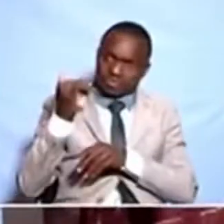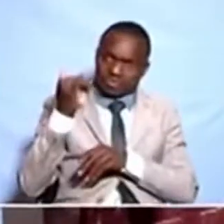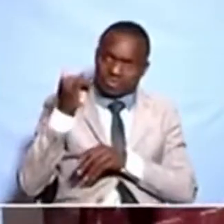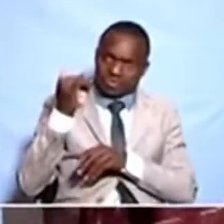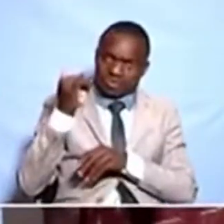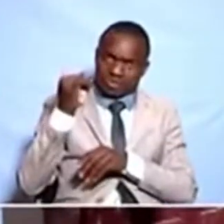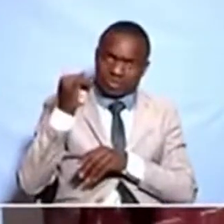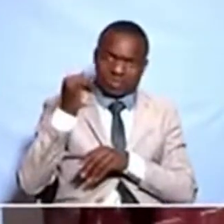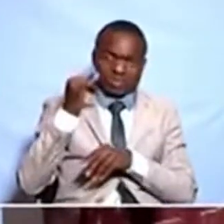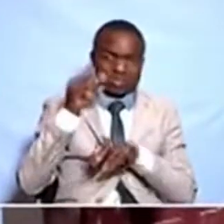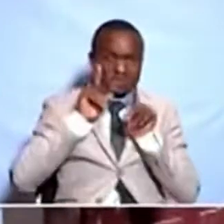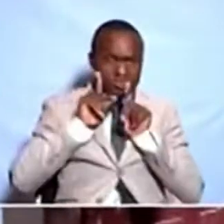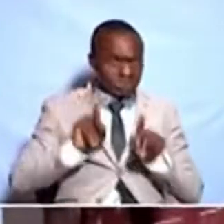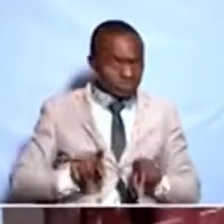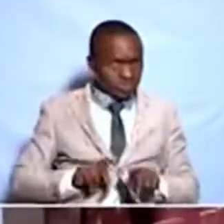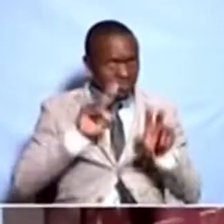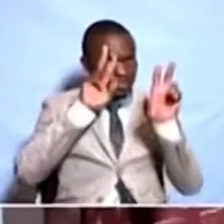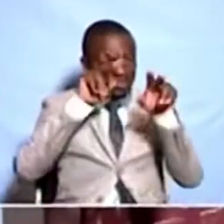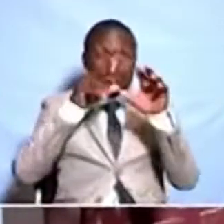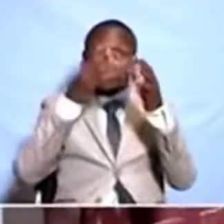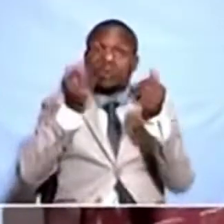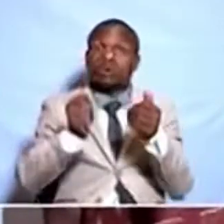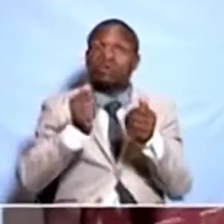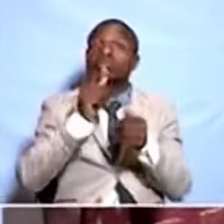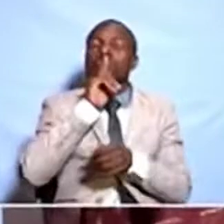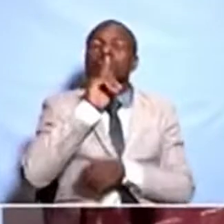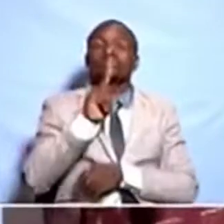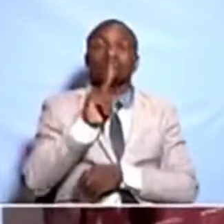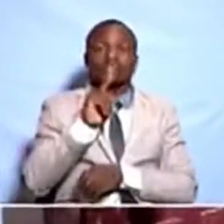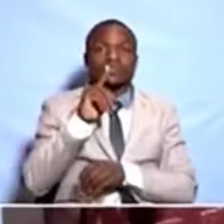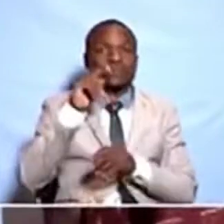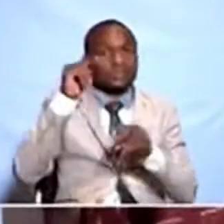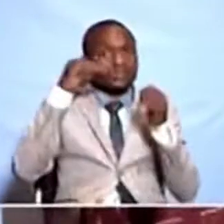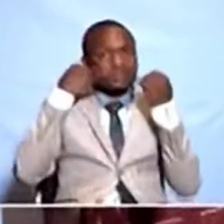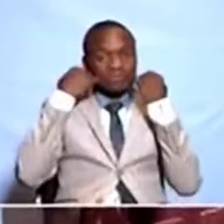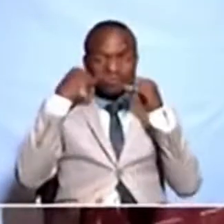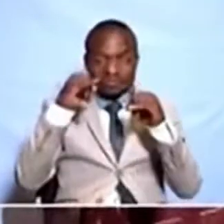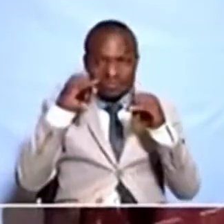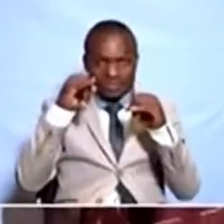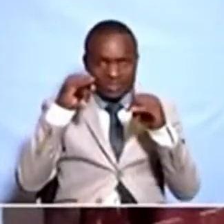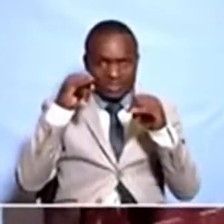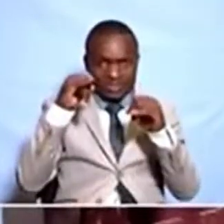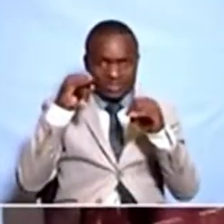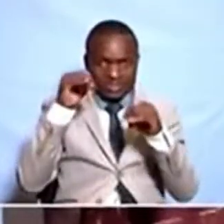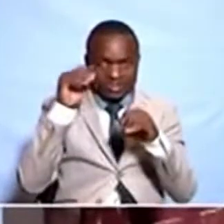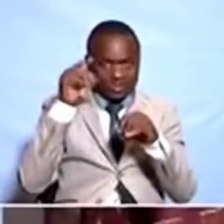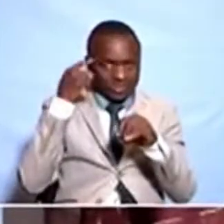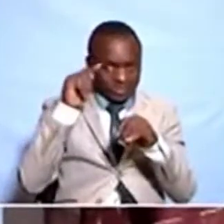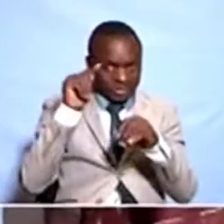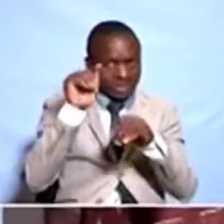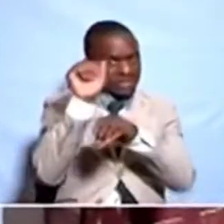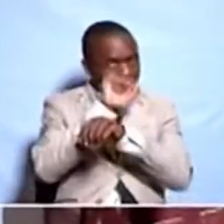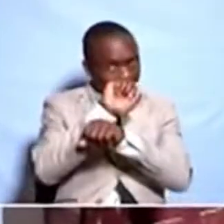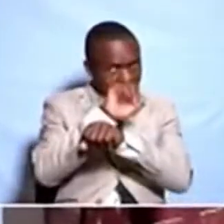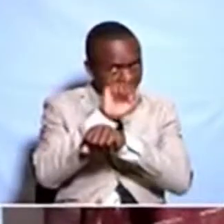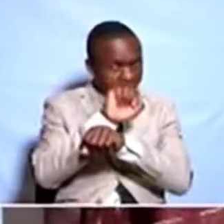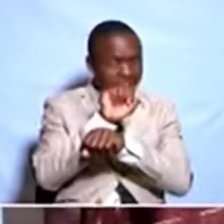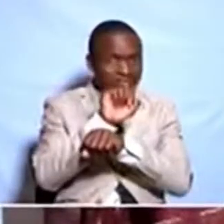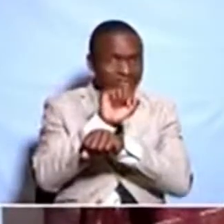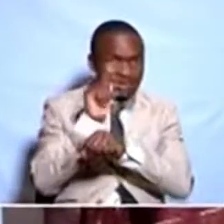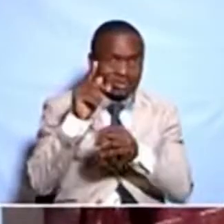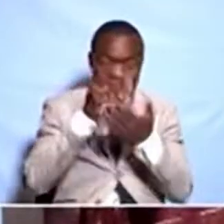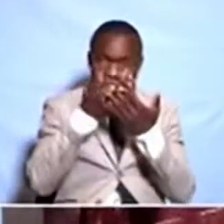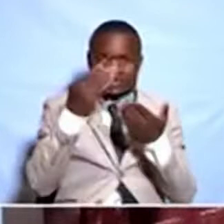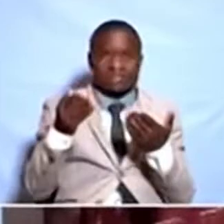physical inspection? We want to be sure that the details that are on the vehicle that you are buying, they are the same